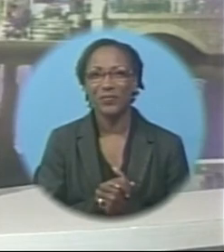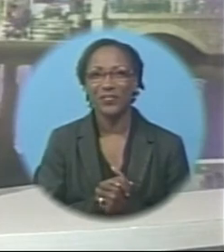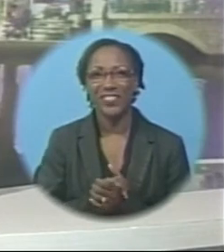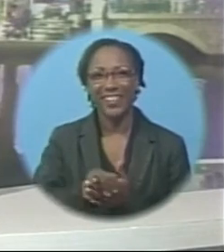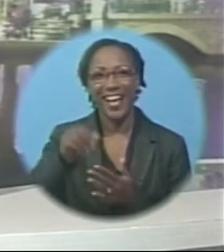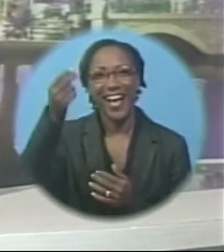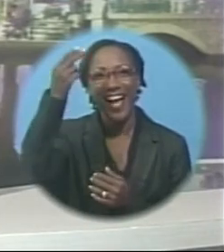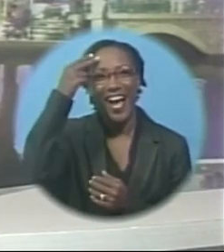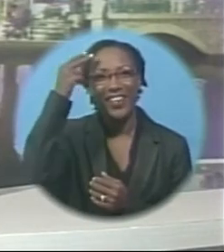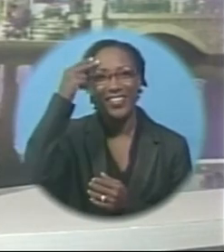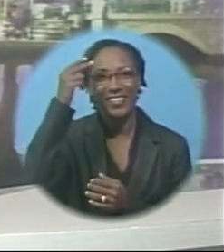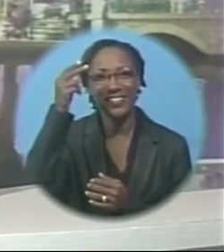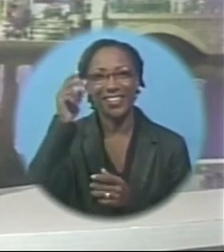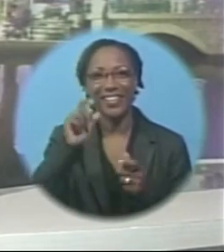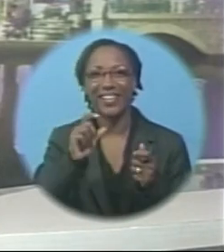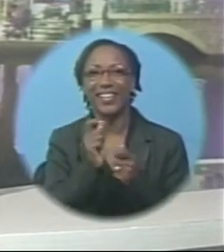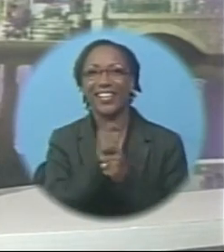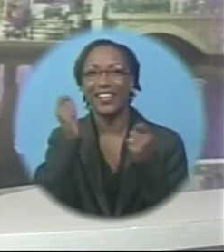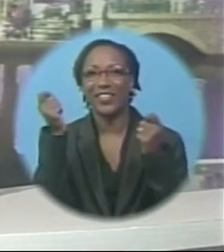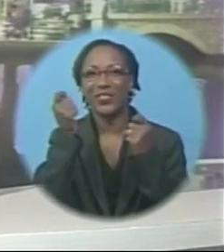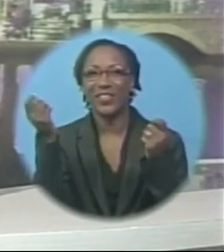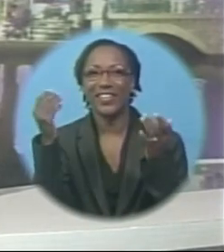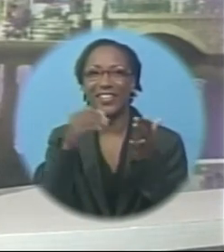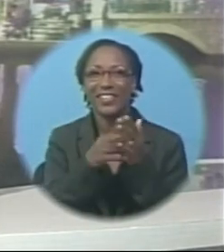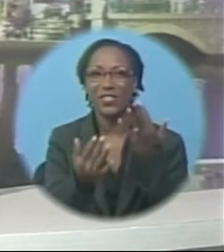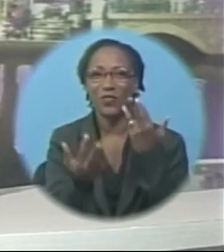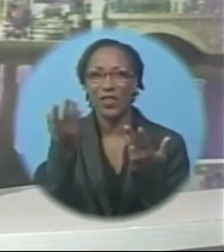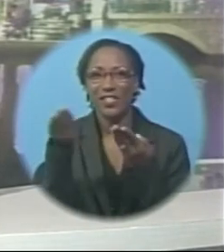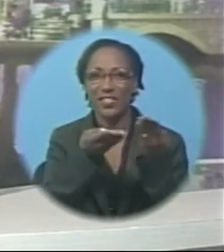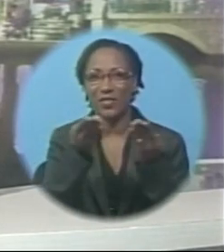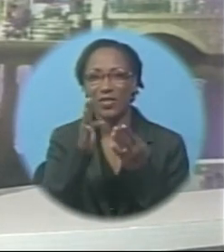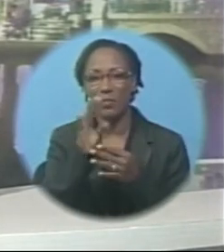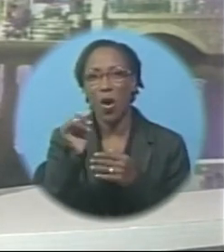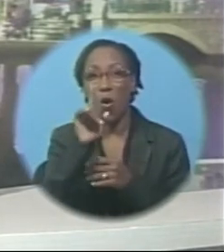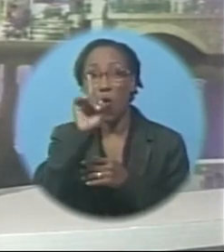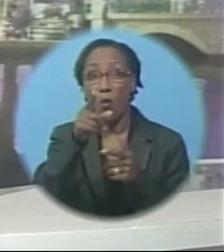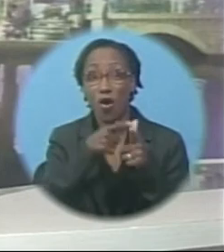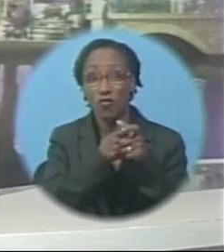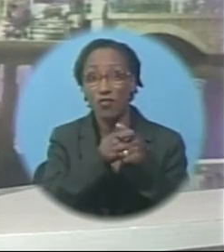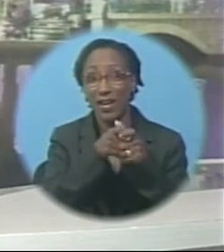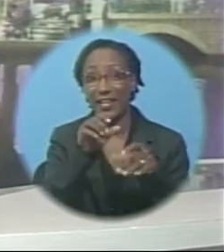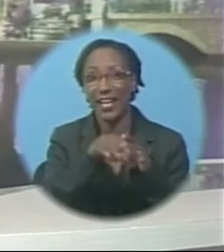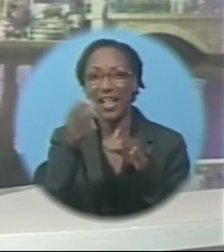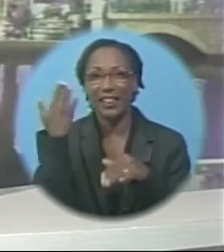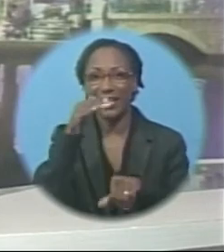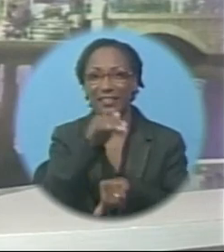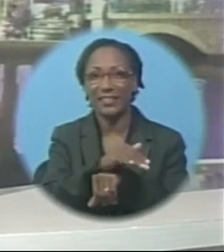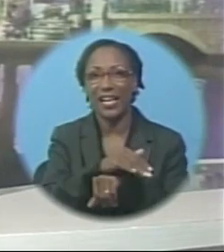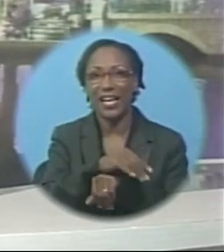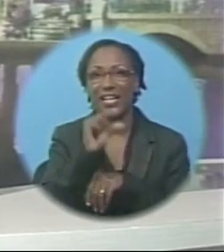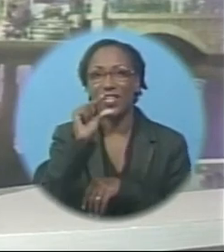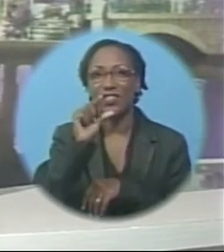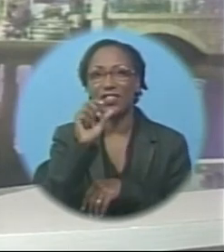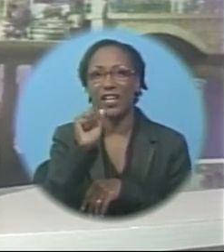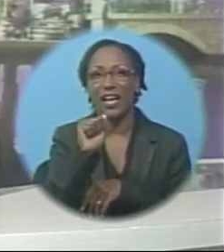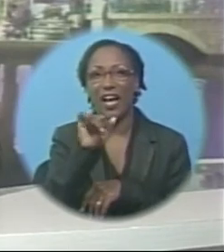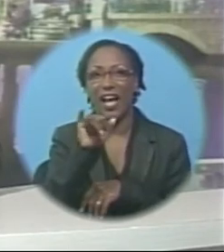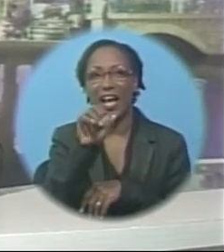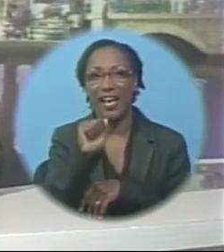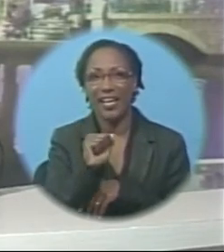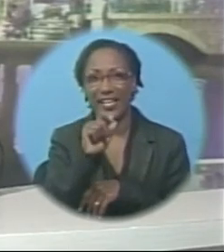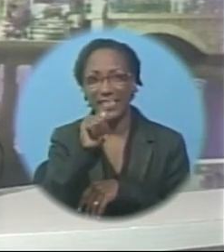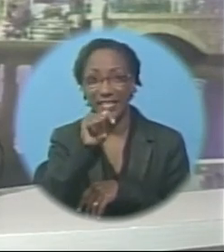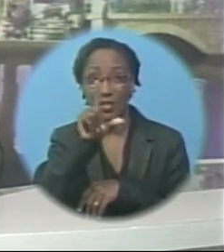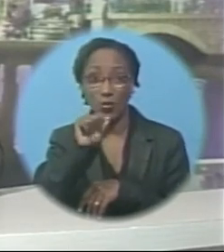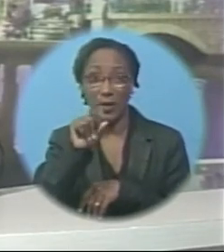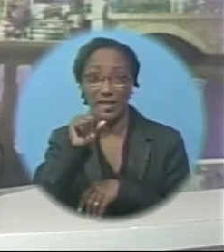Well, Harrington defeated the fire service by 1 run. But in the last night's Grantley Adams International Airport T20 final, this